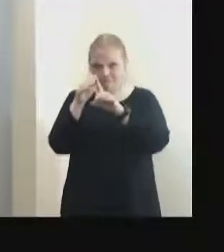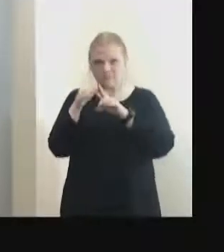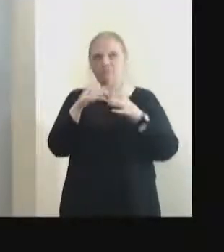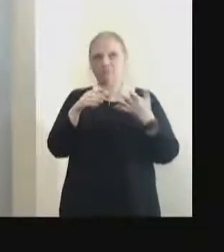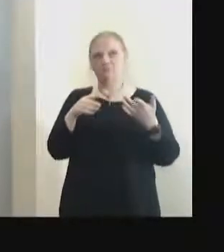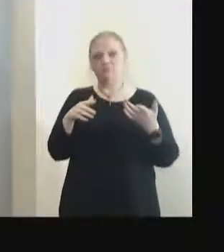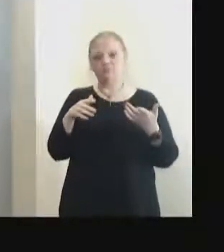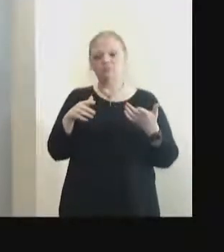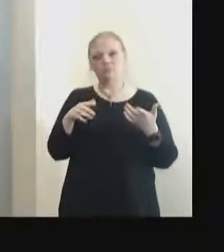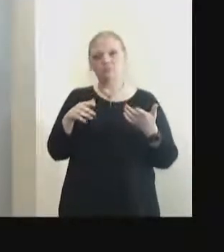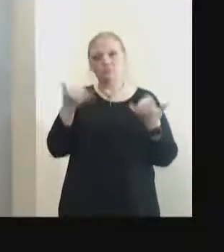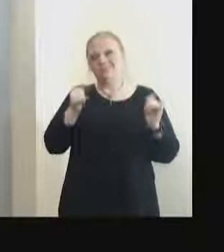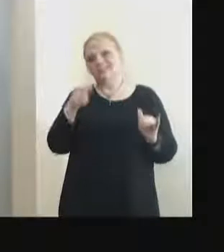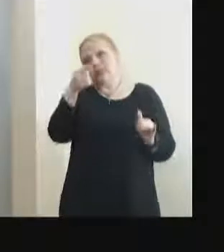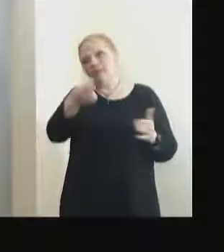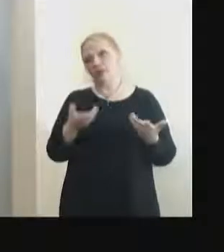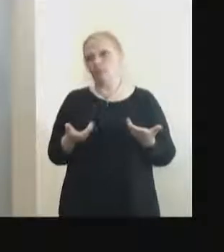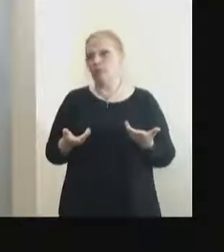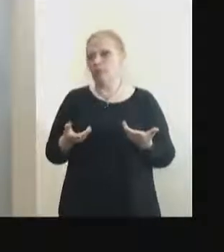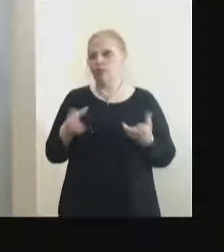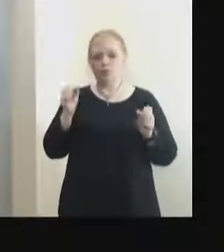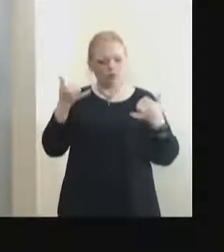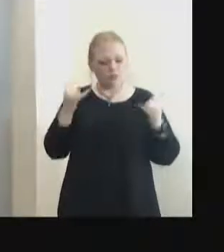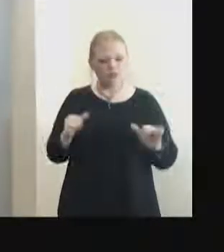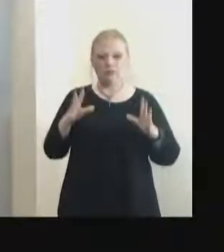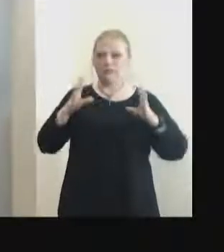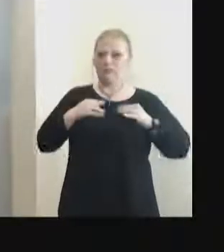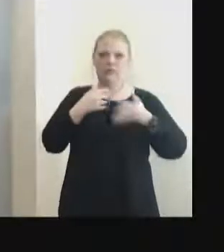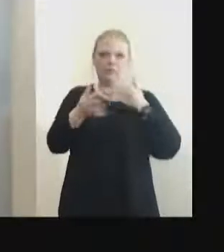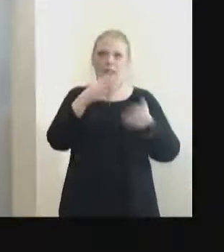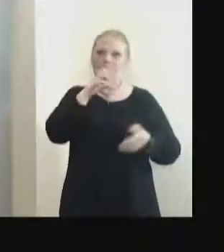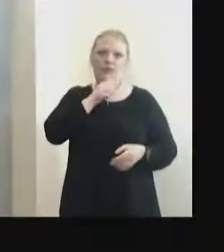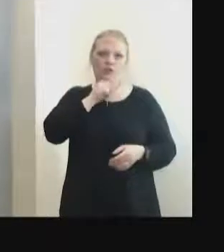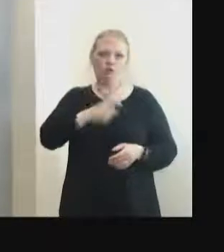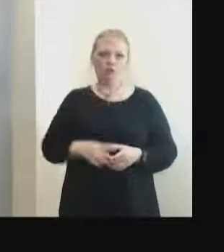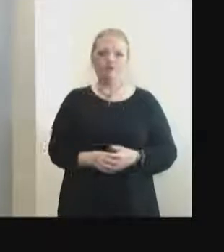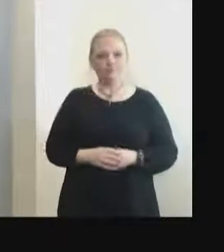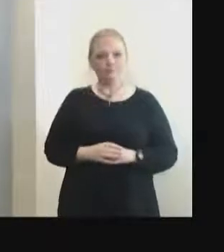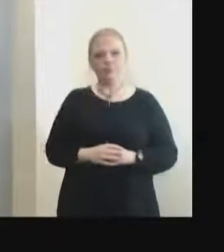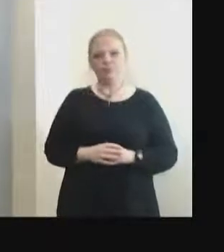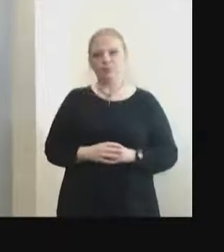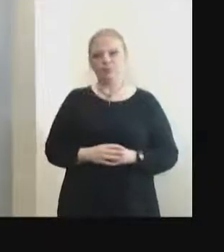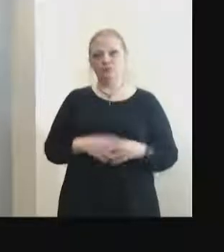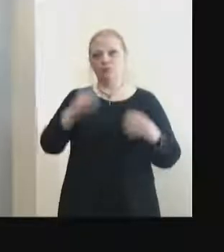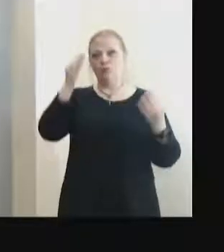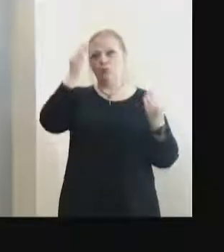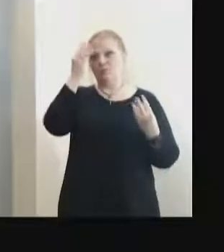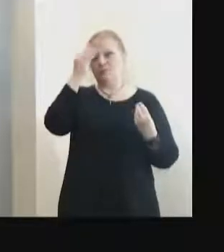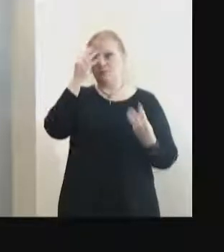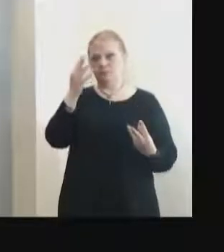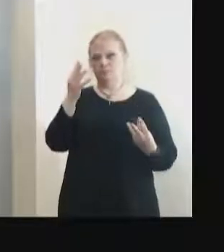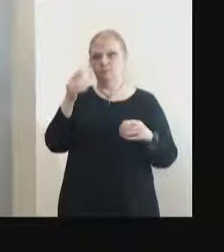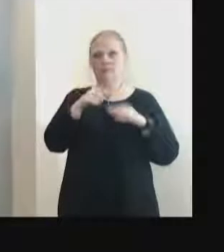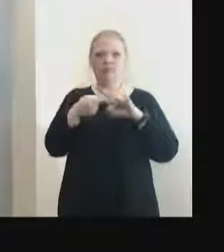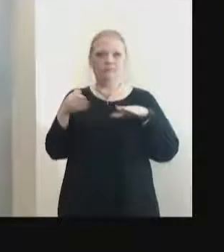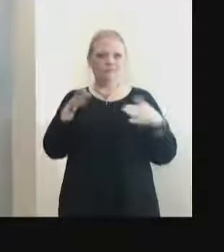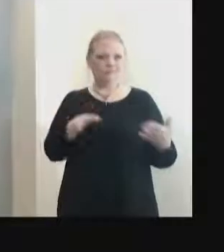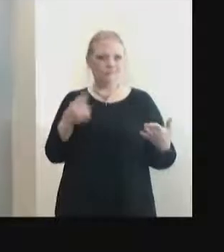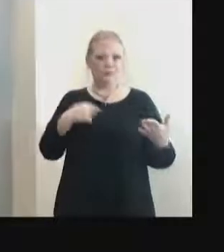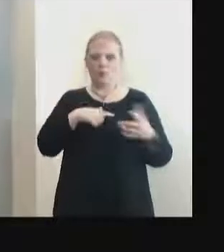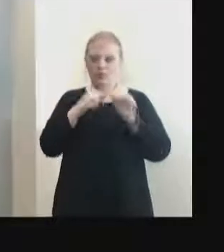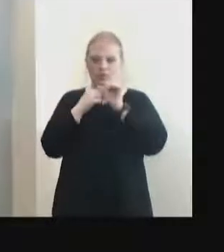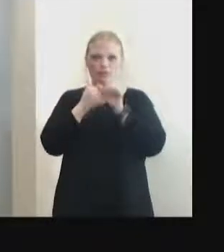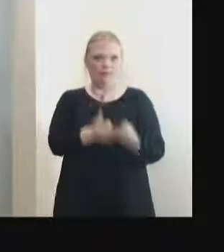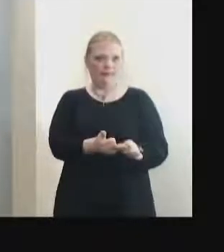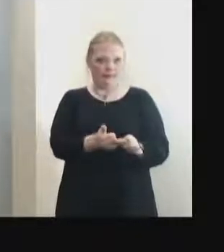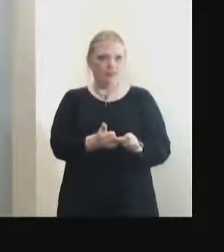it's still out there and you can still catch it regardless of your age. Mortality data. This is something that we've been keeping track